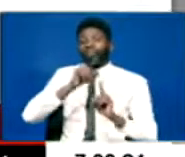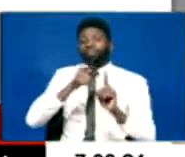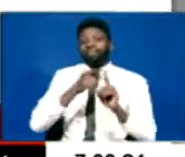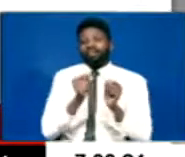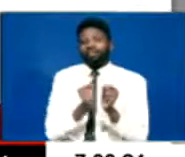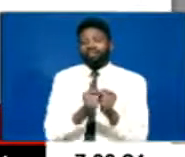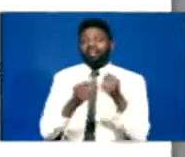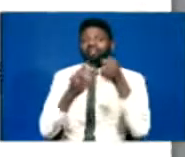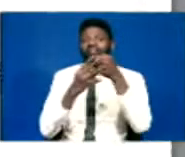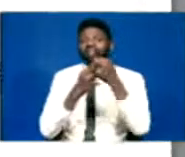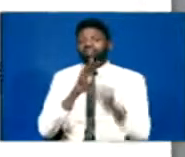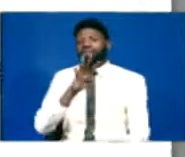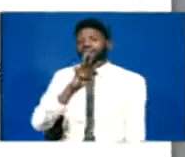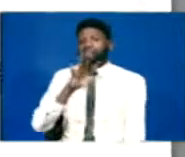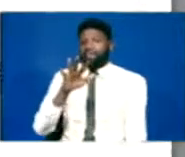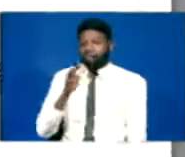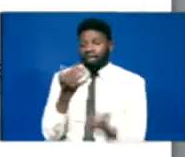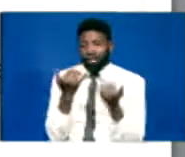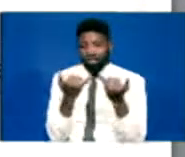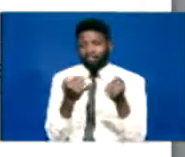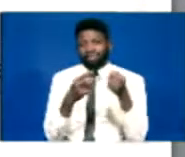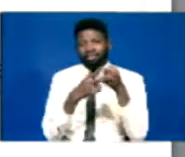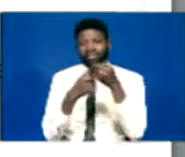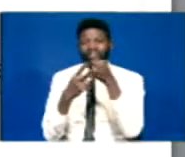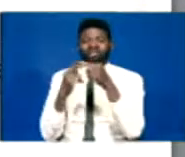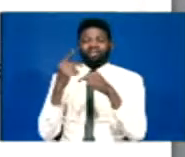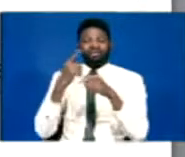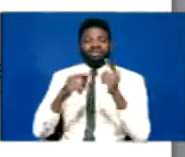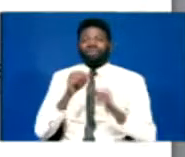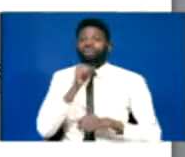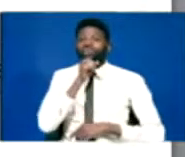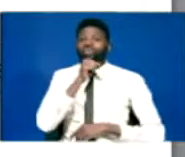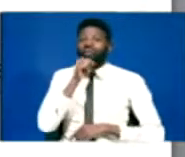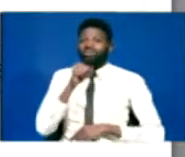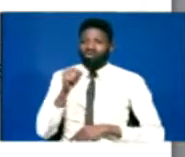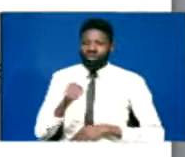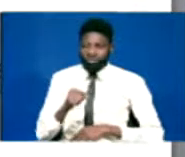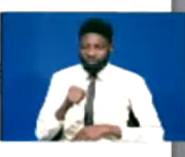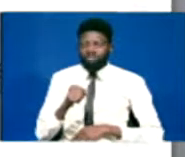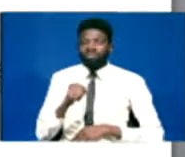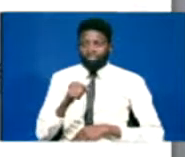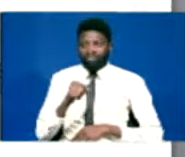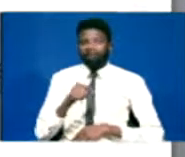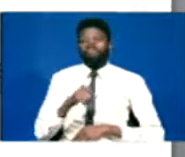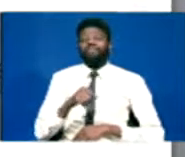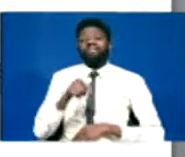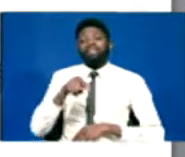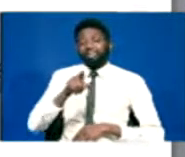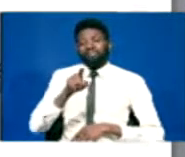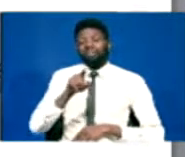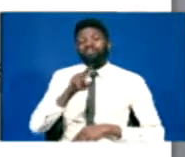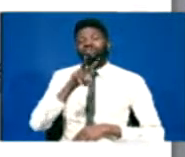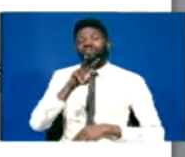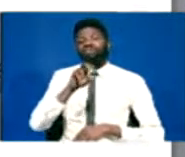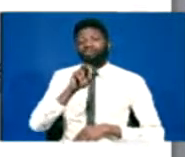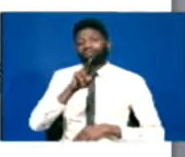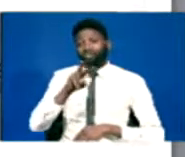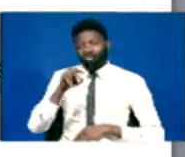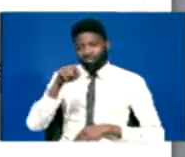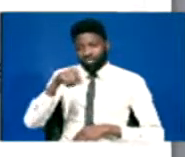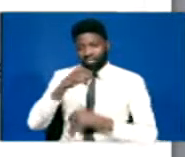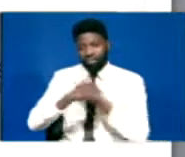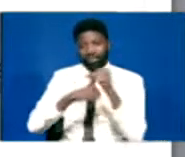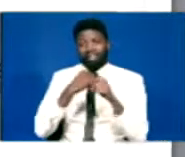1945, that makes him 77 years of age. As of 2022 in Kisumu, that is in Nyanza, he went